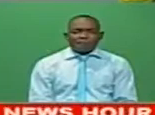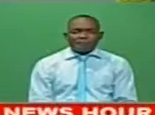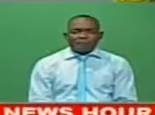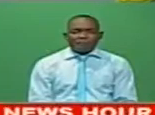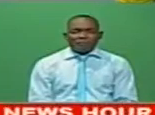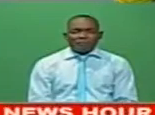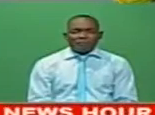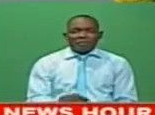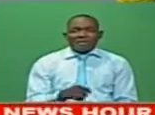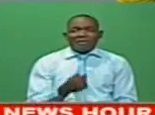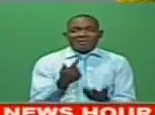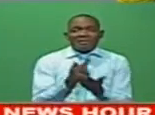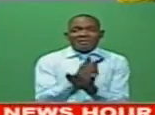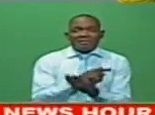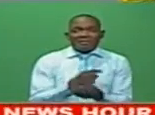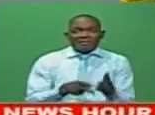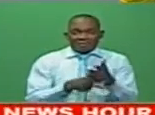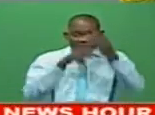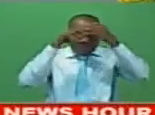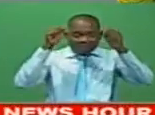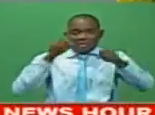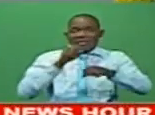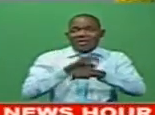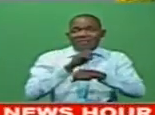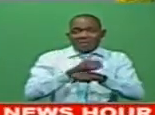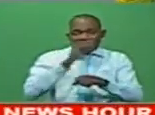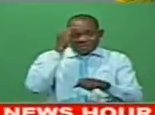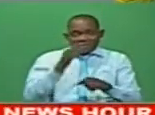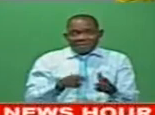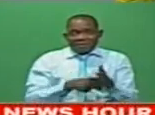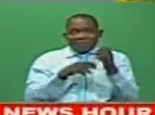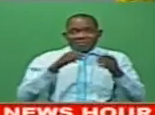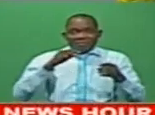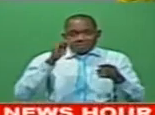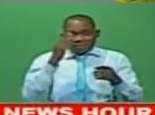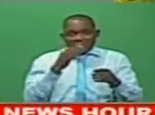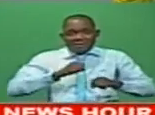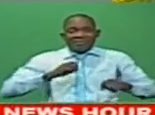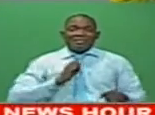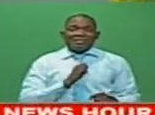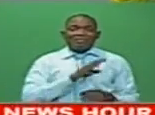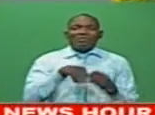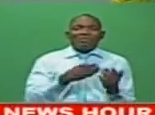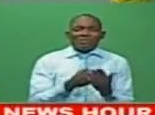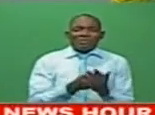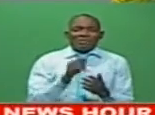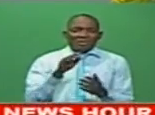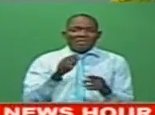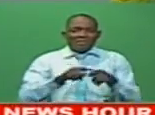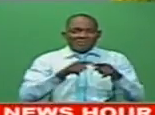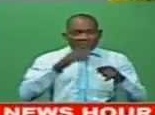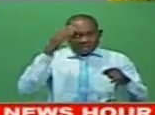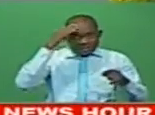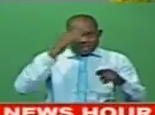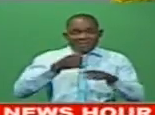Vice President Dr. Mahamoudu Bawumia has charged ministers, deputy ministers, chief executives of state-owned institutions and heads of institutions